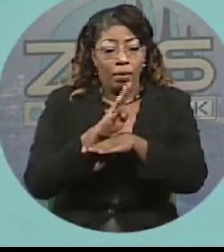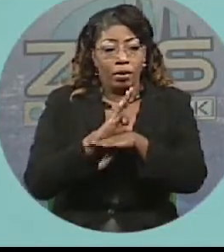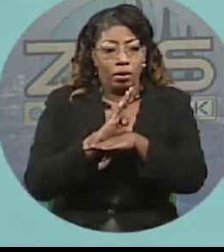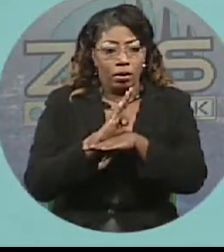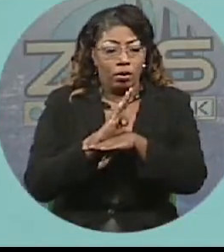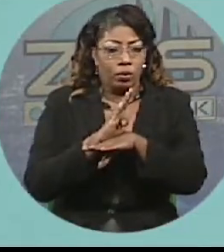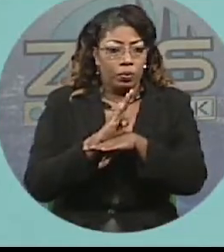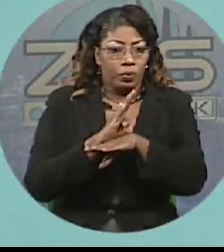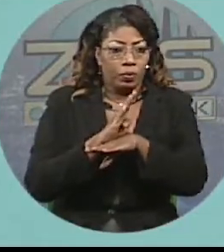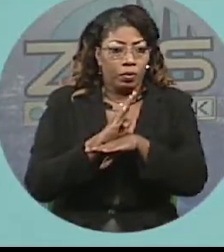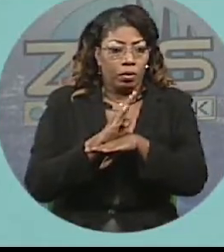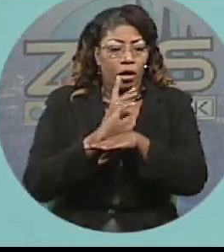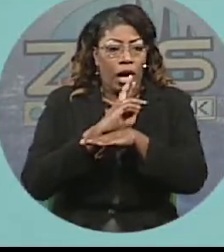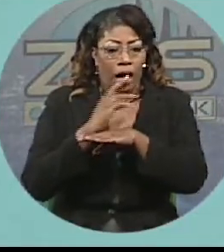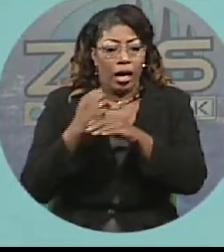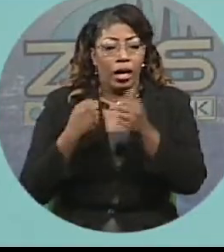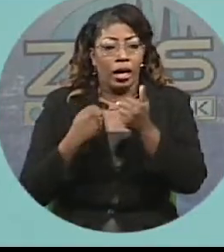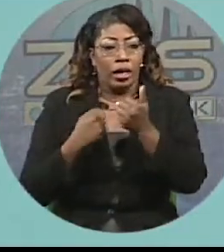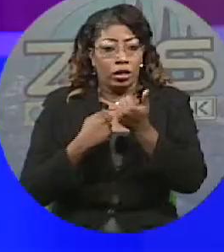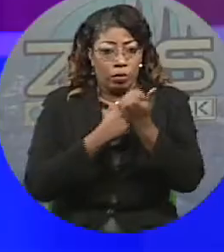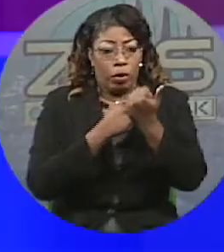the great support to the team.